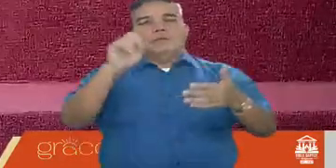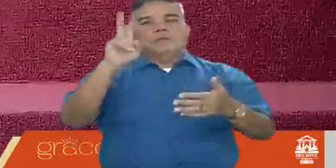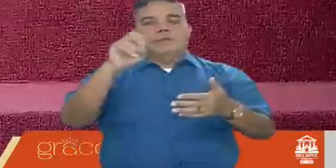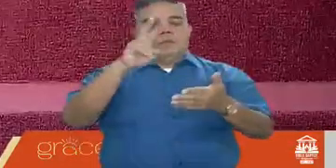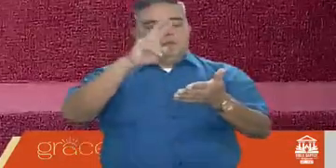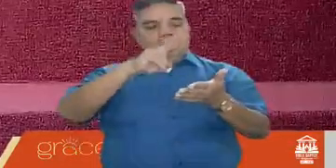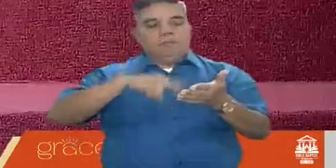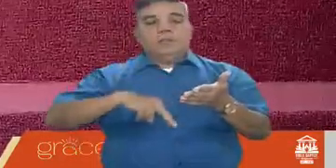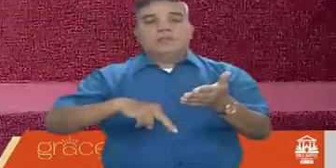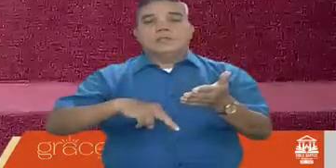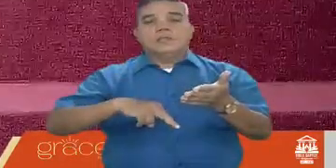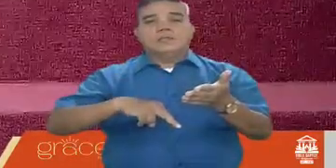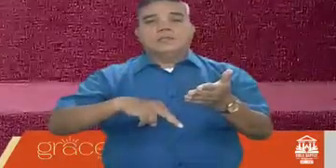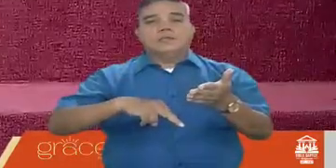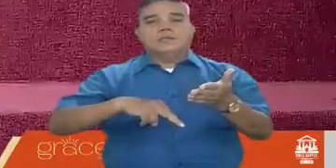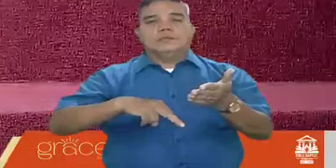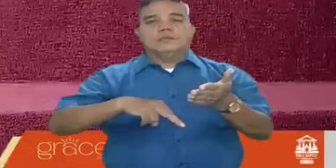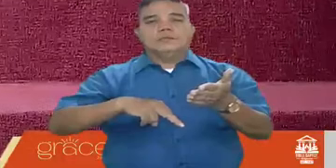12, verses